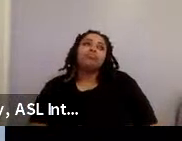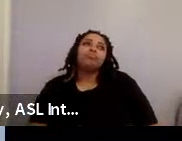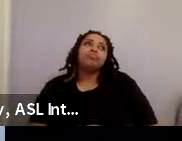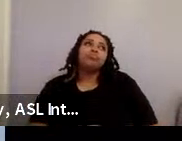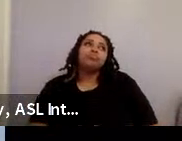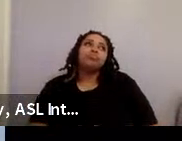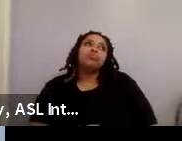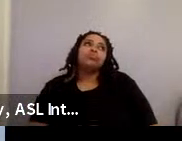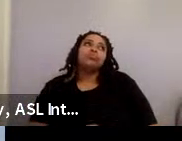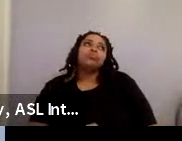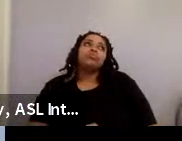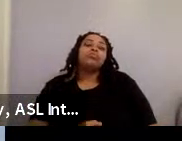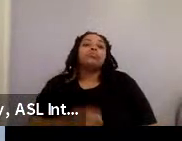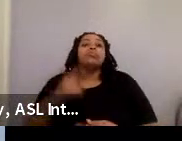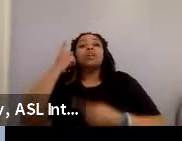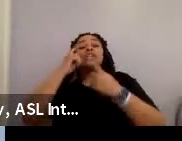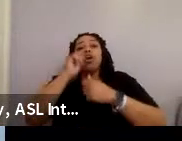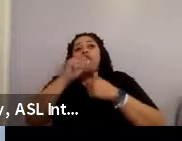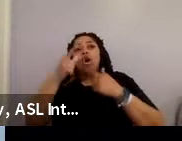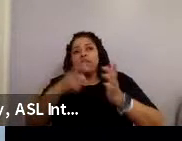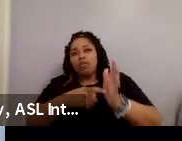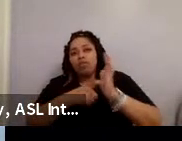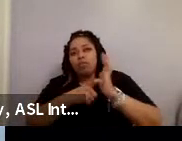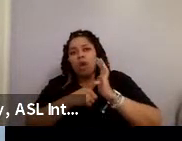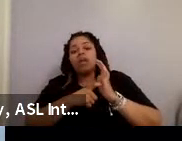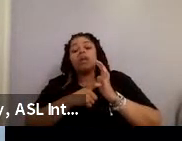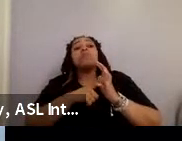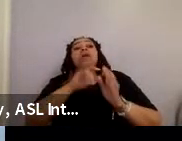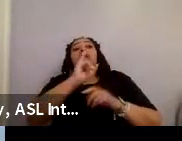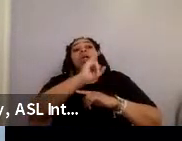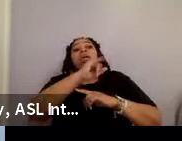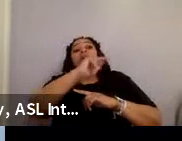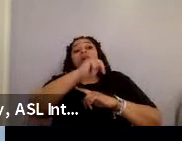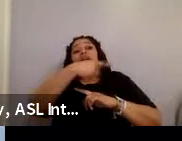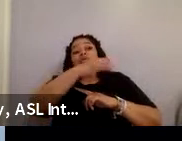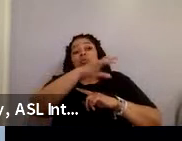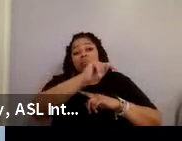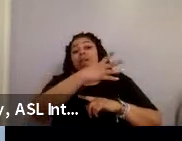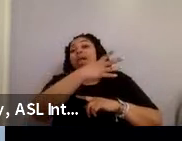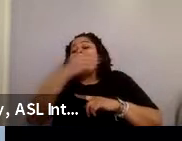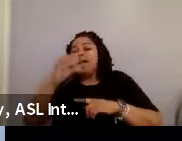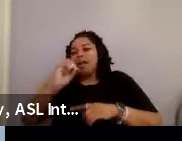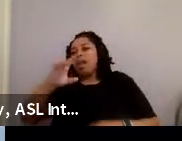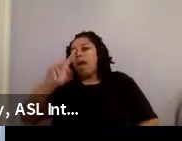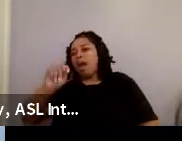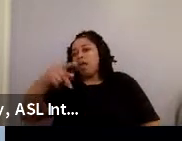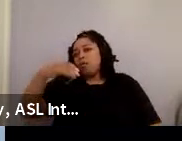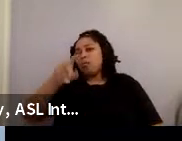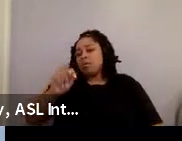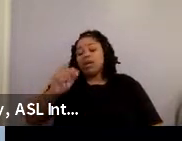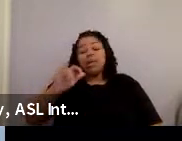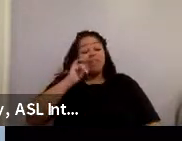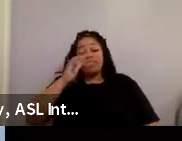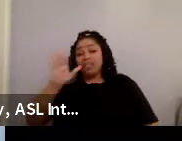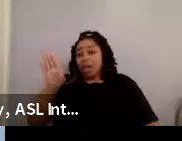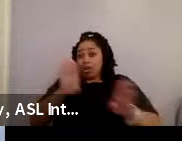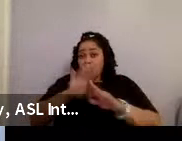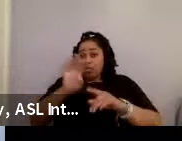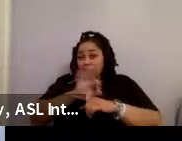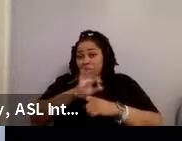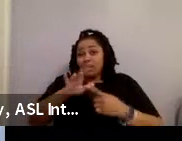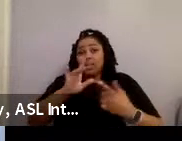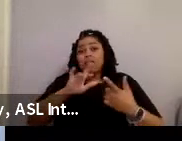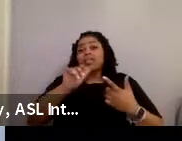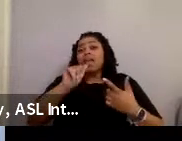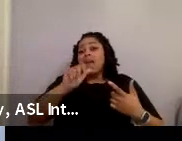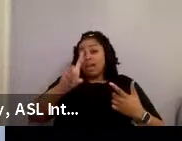Consider all of the requirements to make the input and the output accessible. If it's not closed functionality,